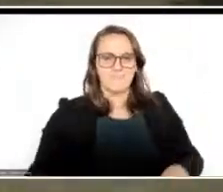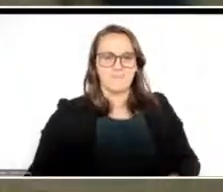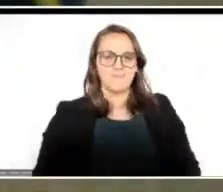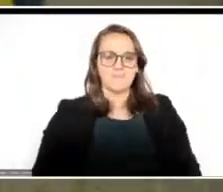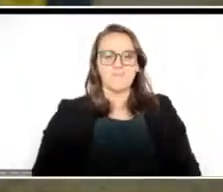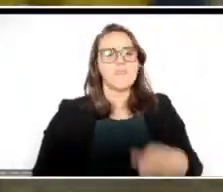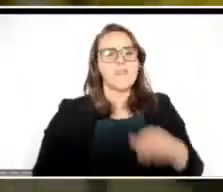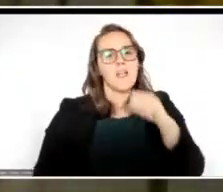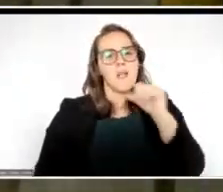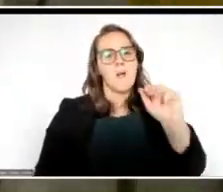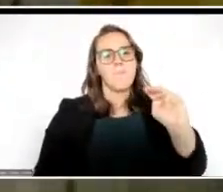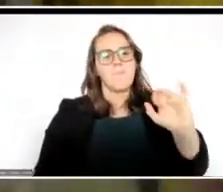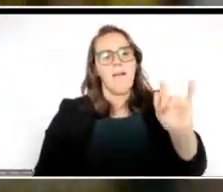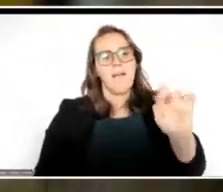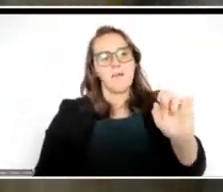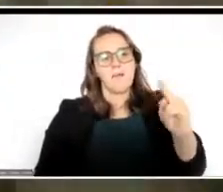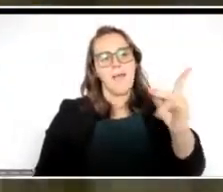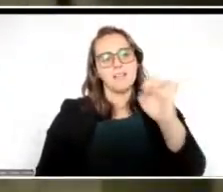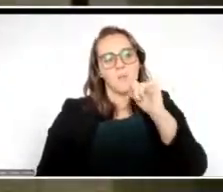Stick up for Donald Trump!